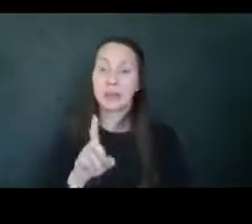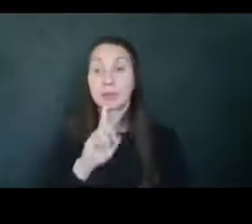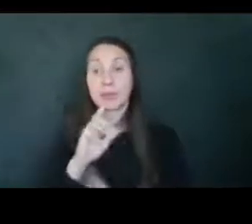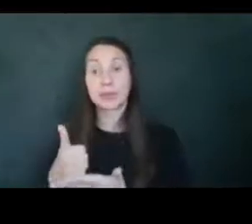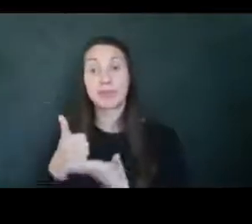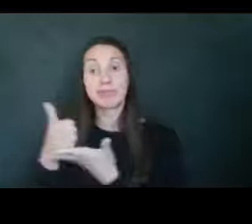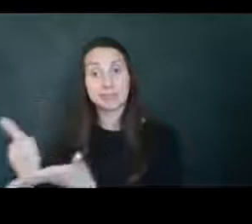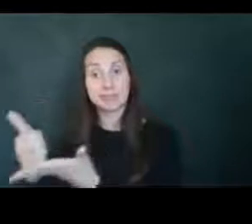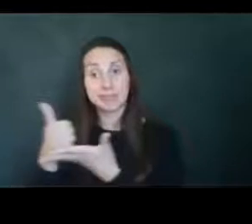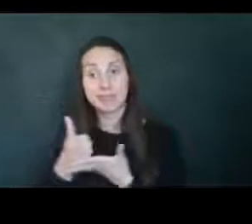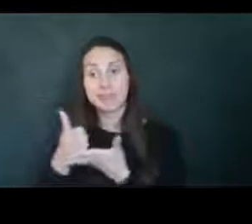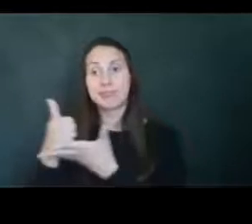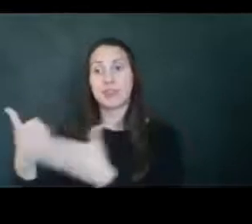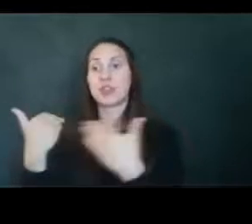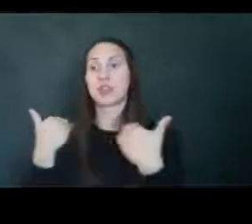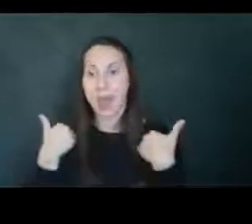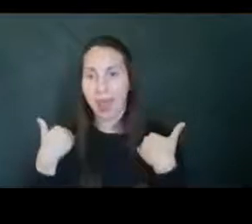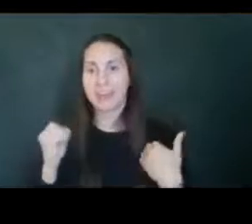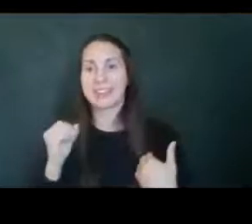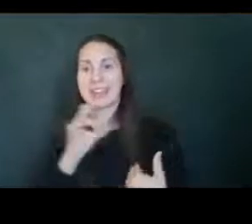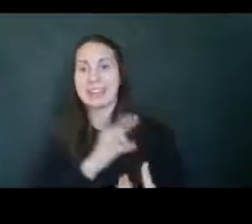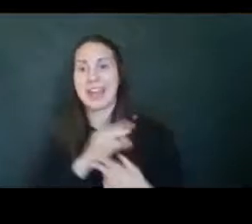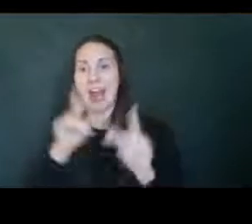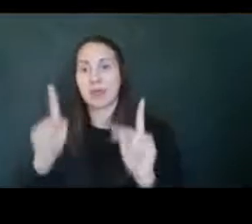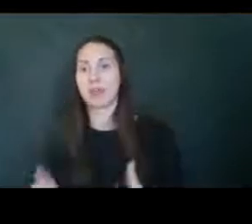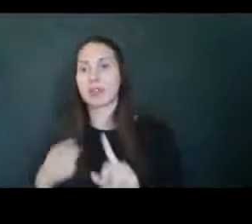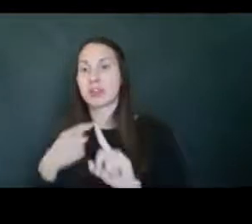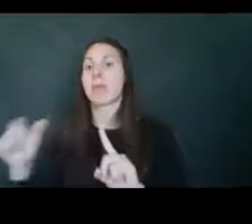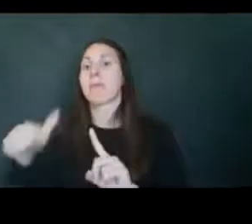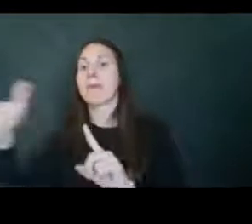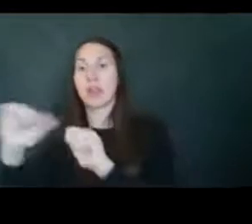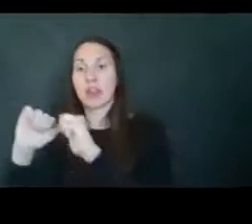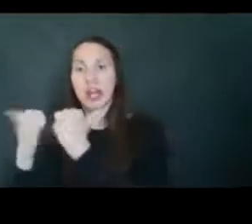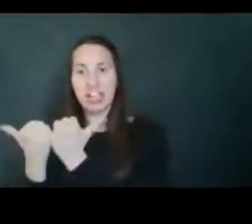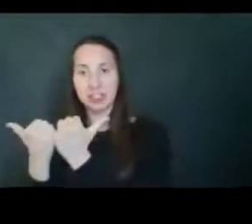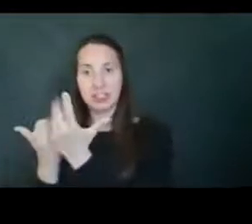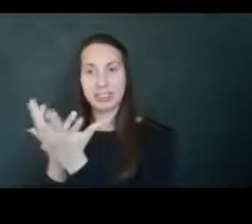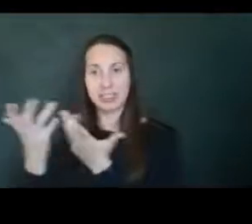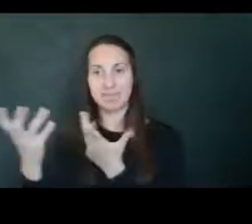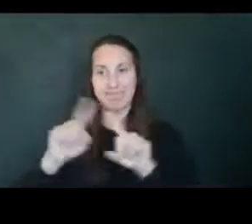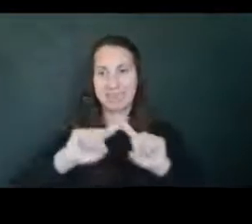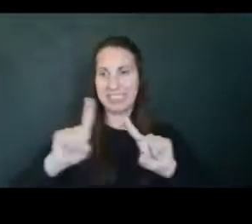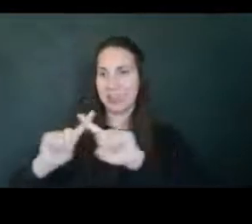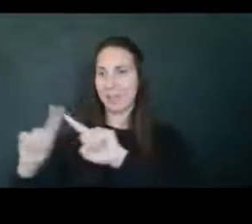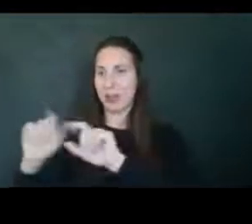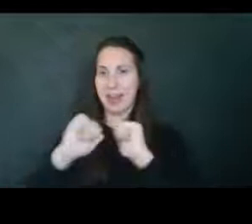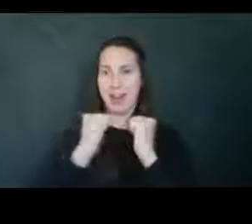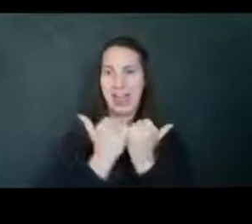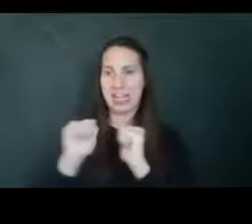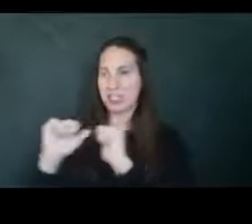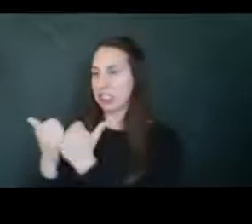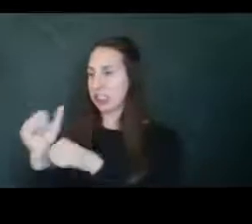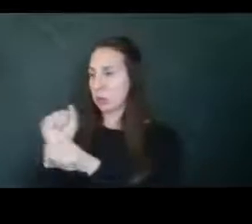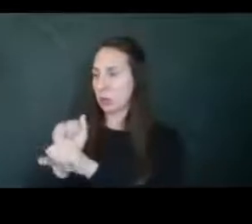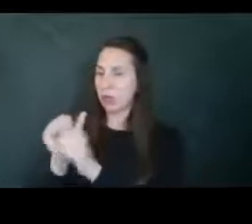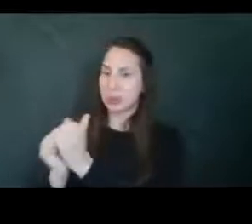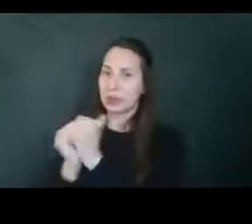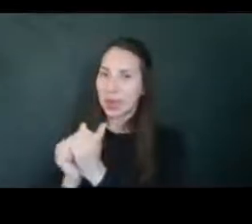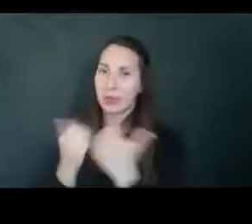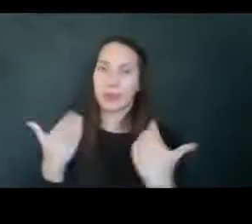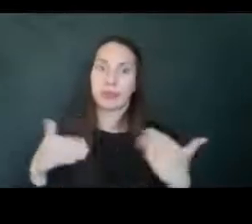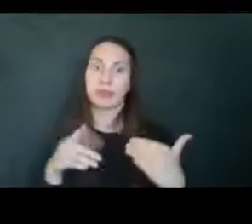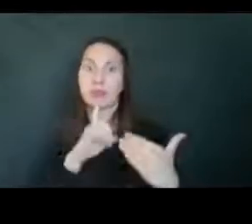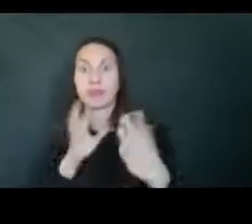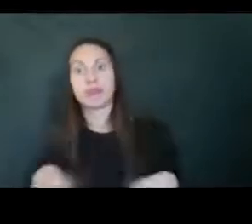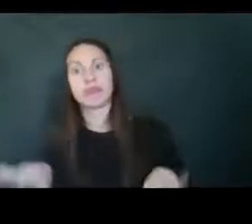from another agency. The interagency, interdisciplinary part of this was really a significant part of how Hamer